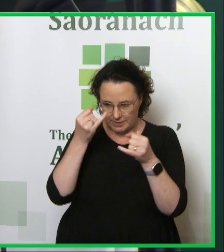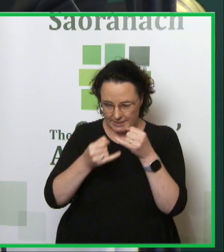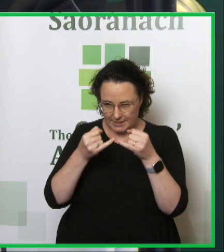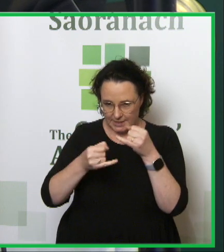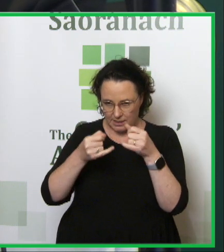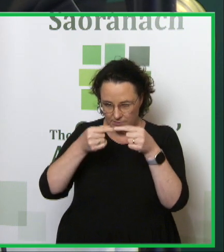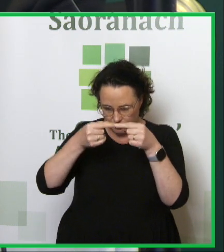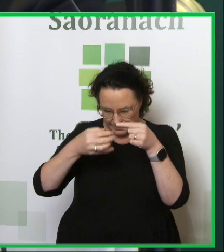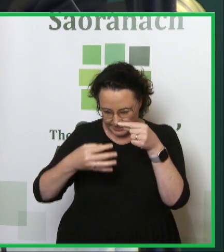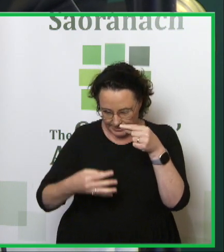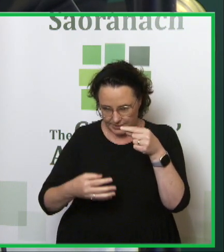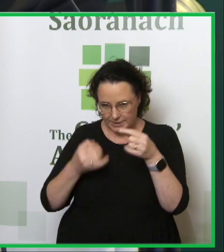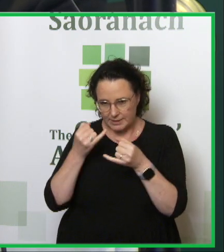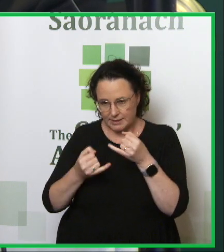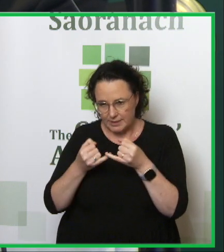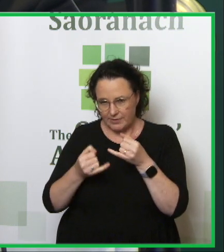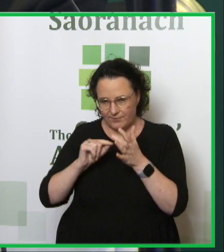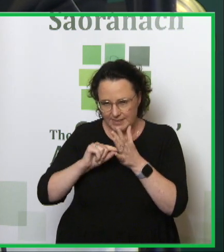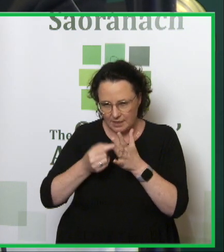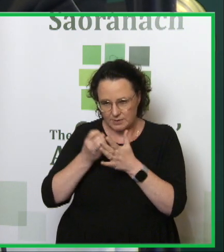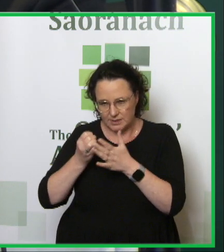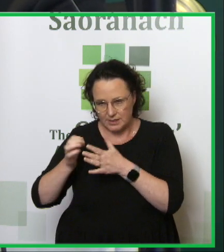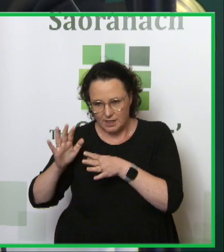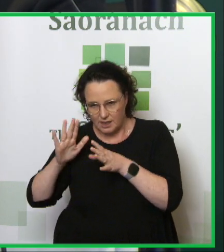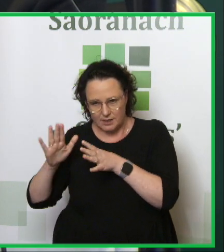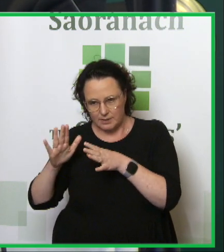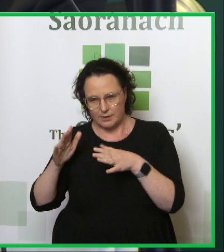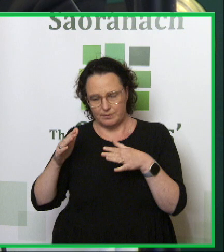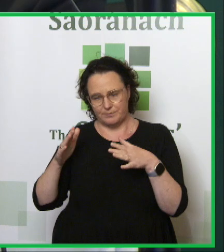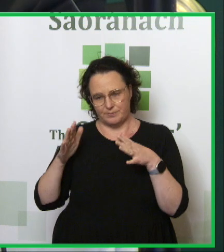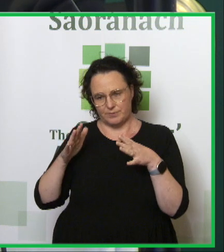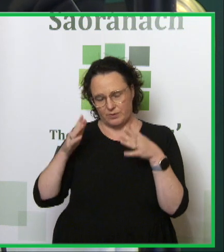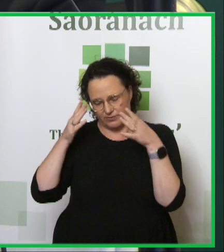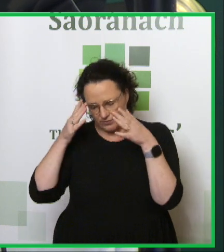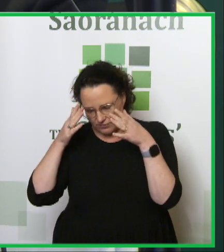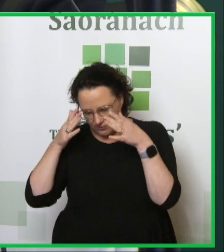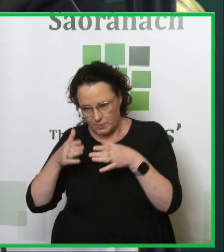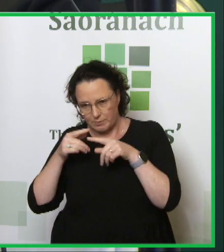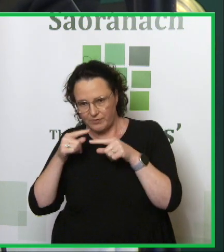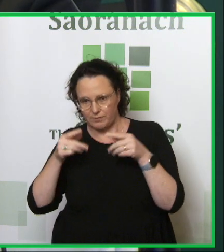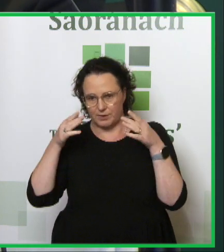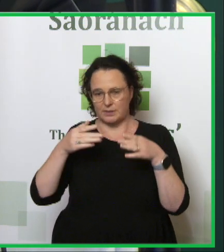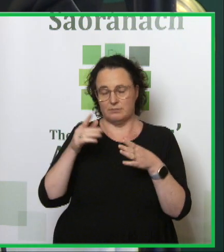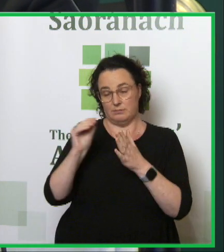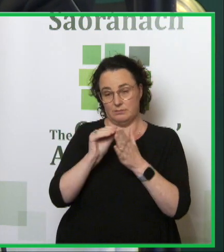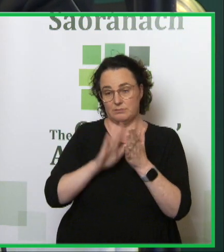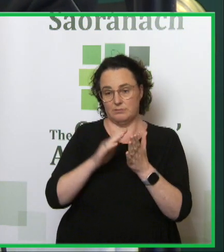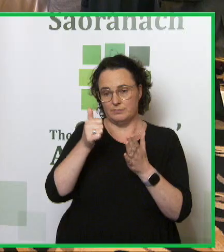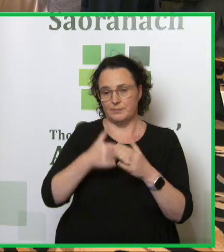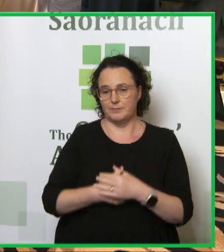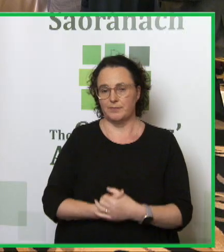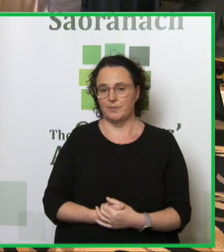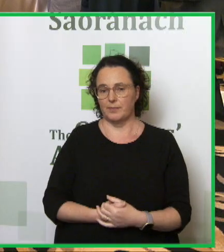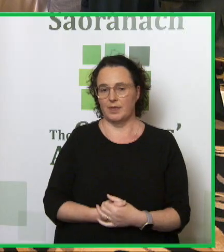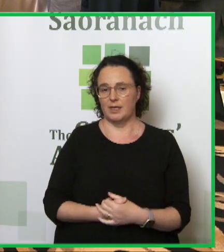to be able to do that. We really want to keep up at the high level of what the recommendation is. But look, I have a noted here. So, yeah, please.